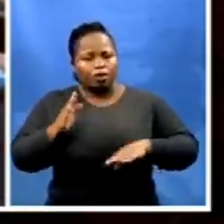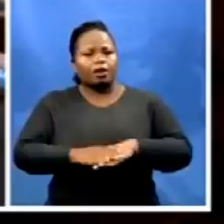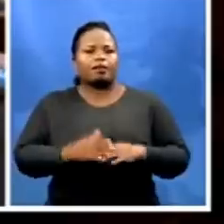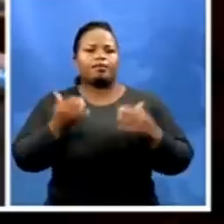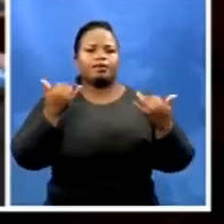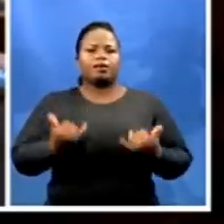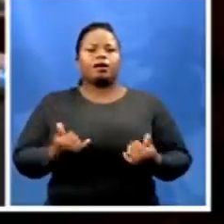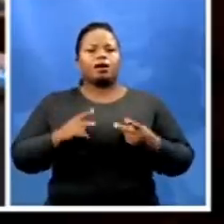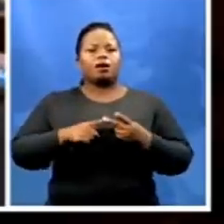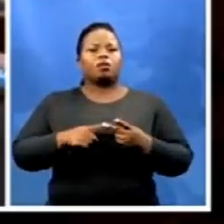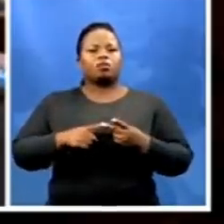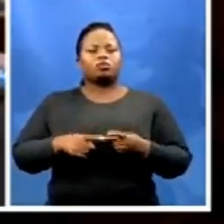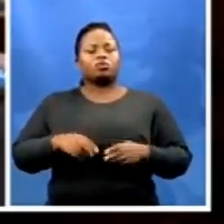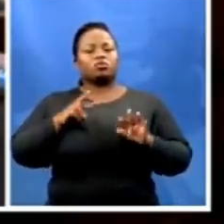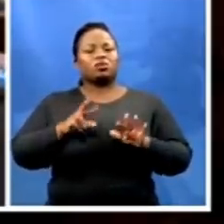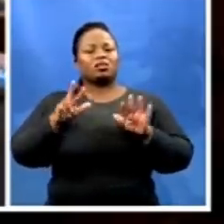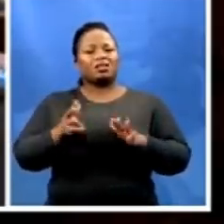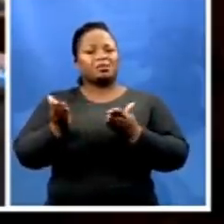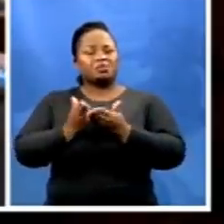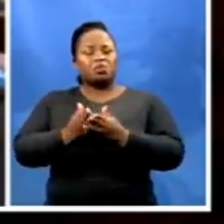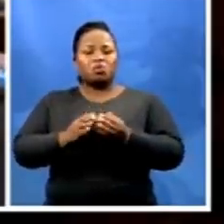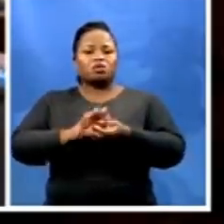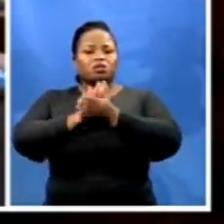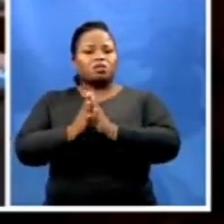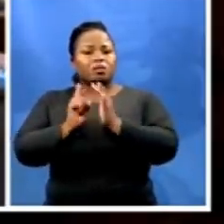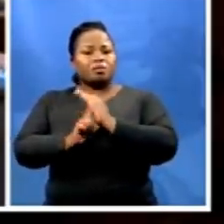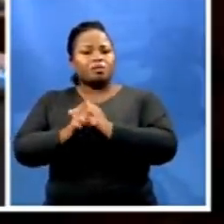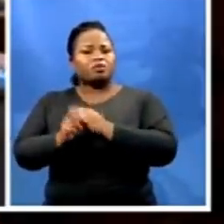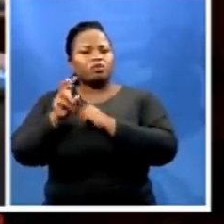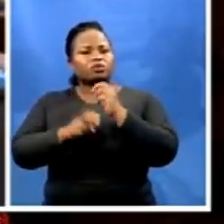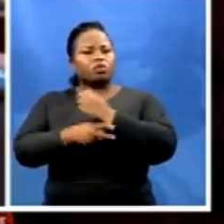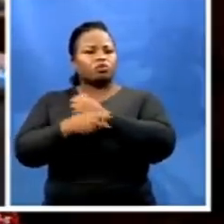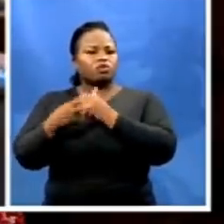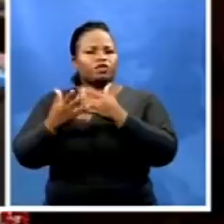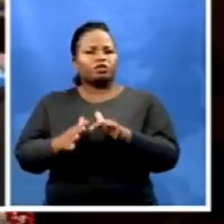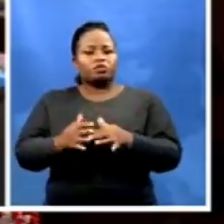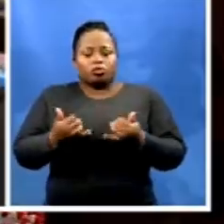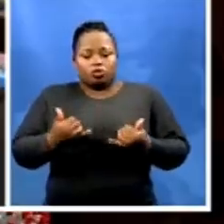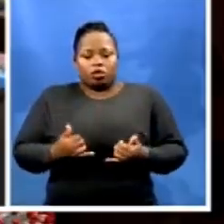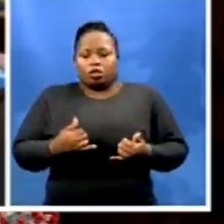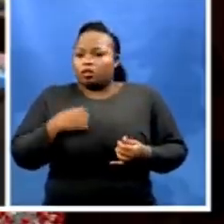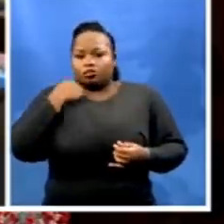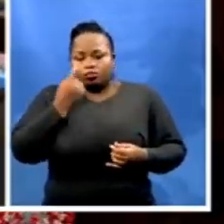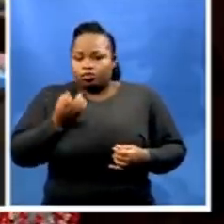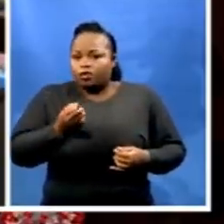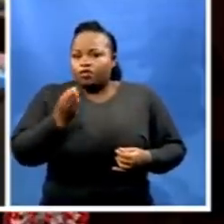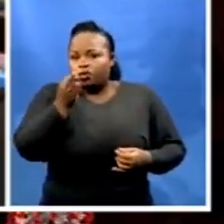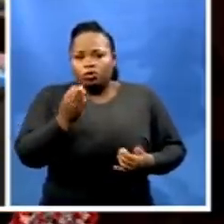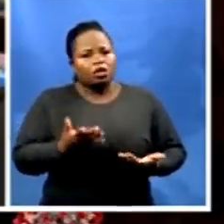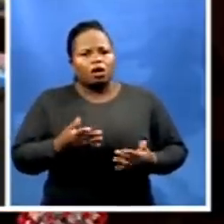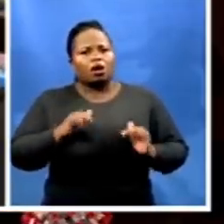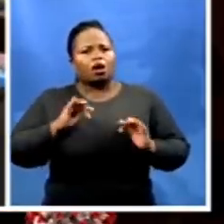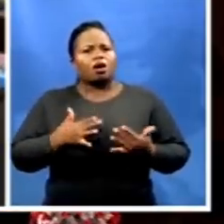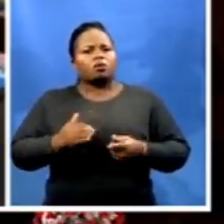So what's being done today, tomorrow, to secure our schools and make sure that no further